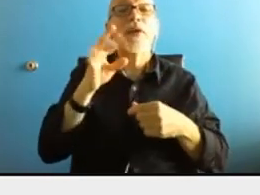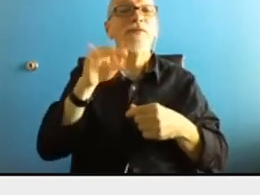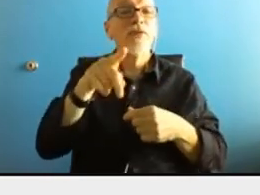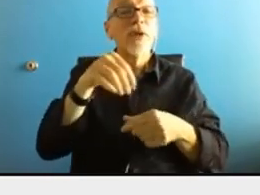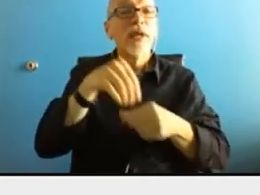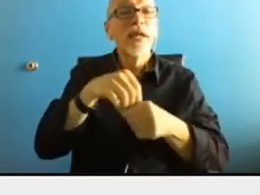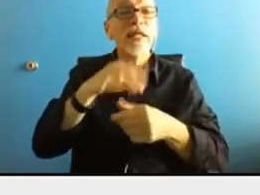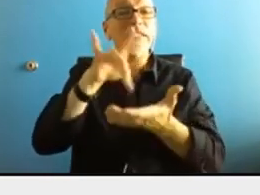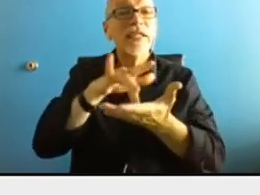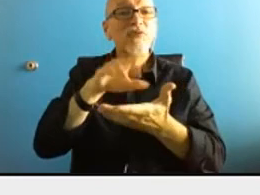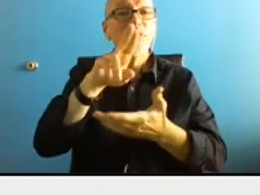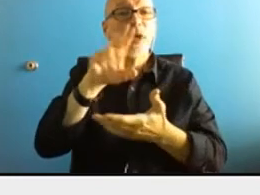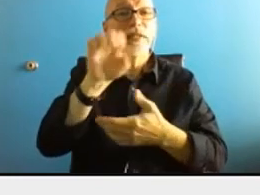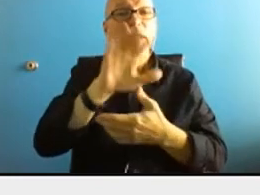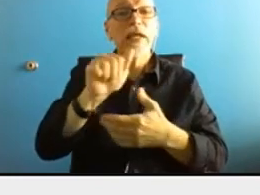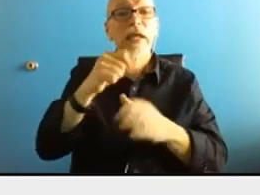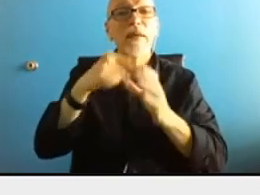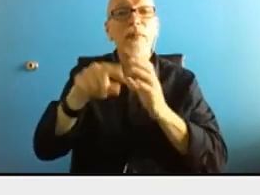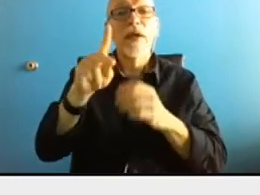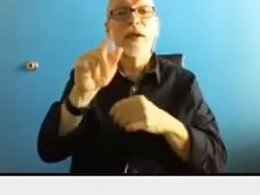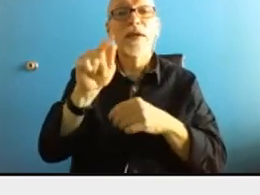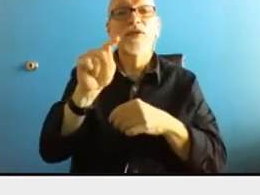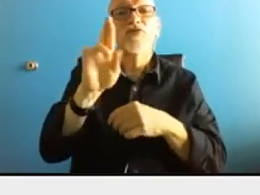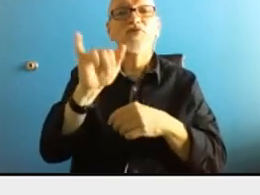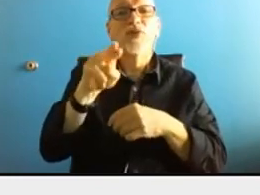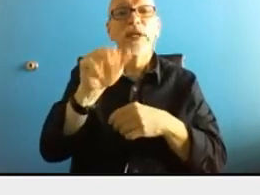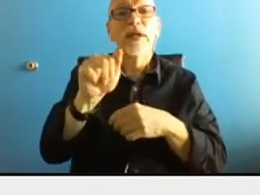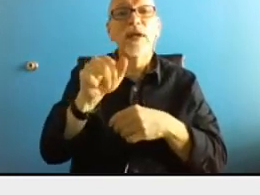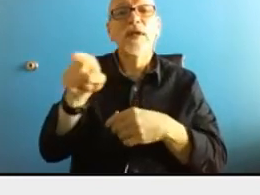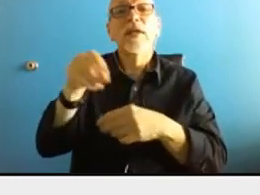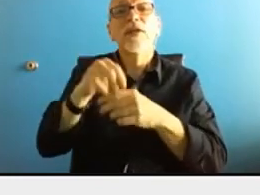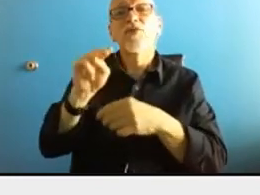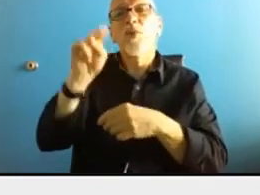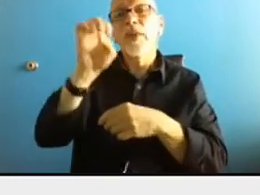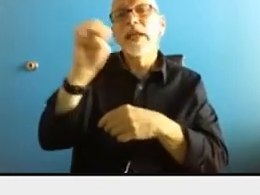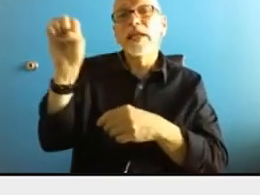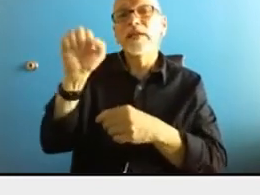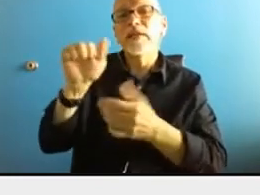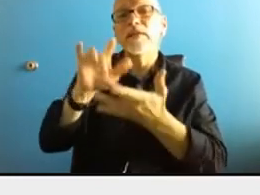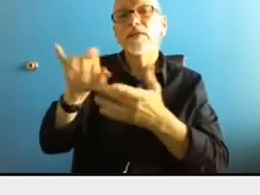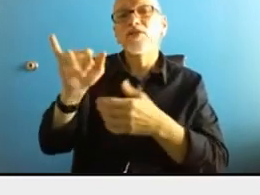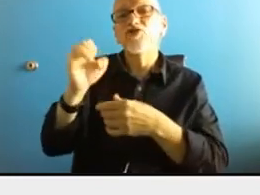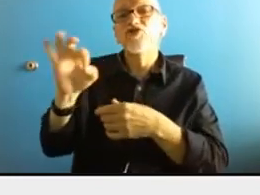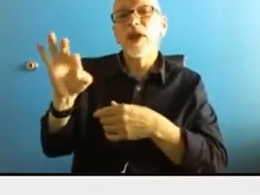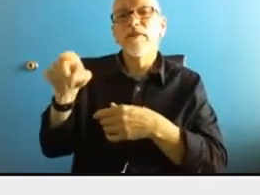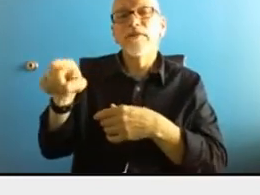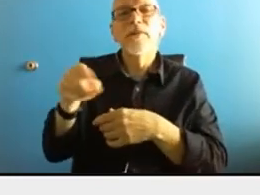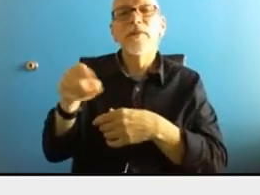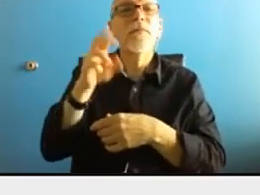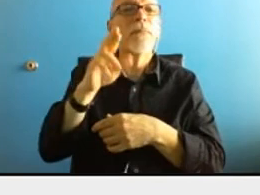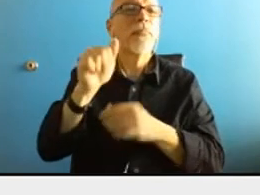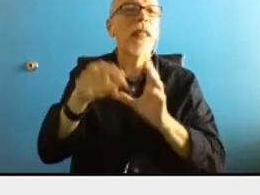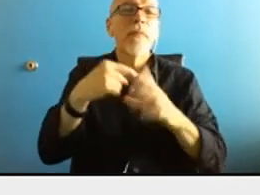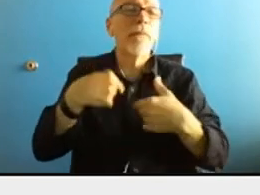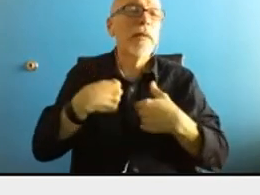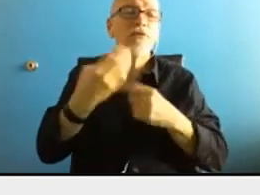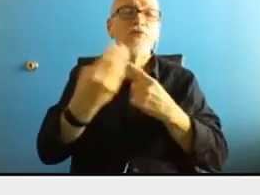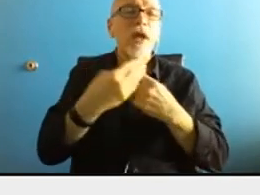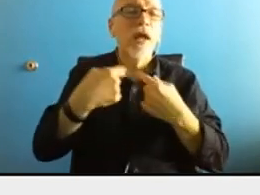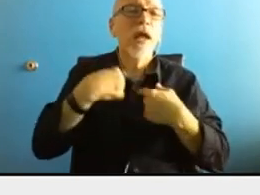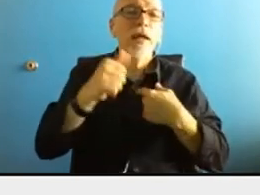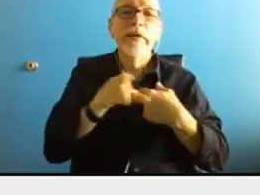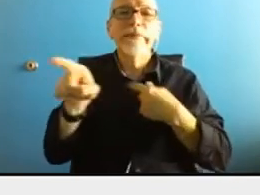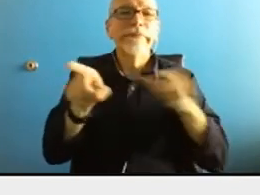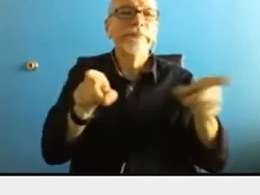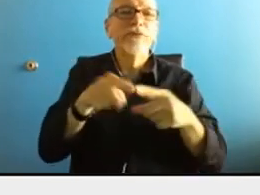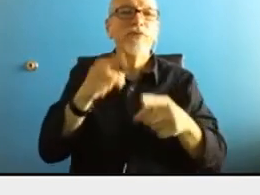central United States, you can email Katrina. And if you're located in the Northeast, you can email Jeff. or you can email me directly and I can point you in the